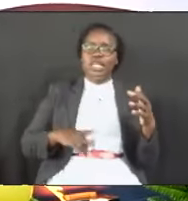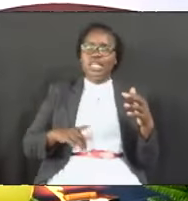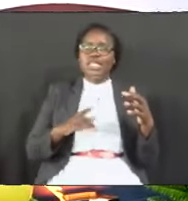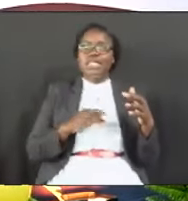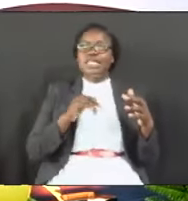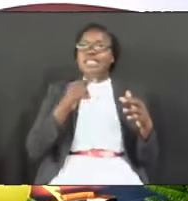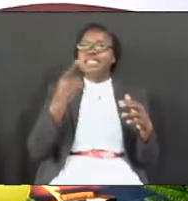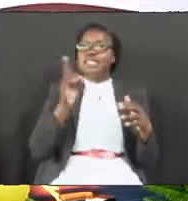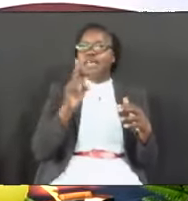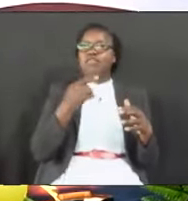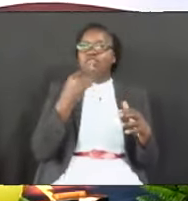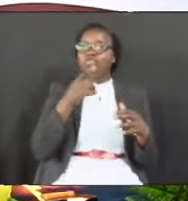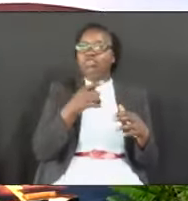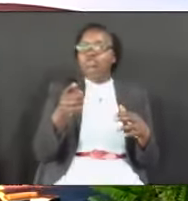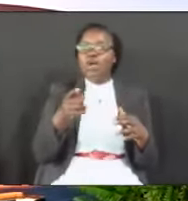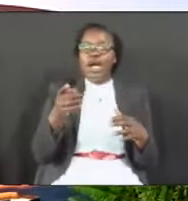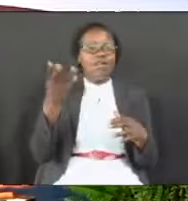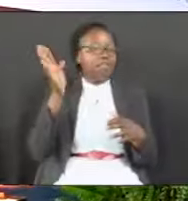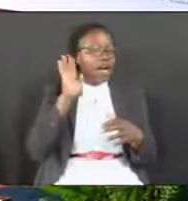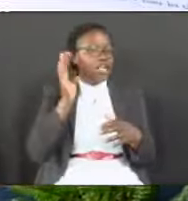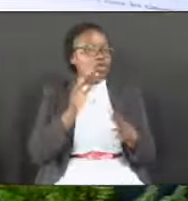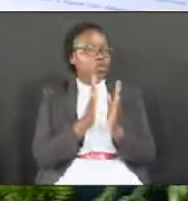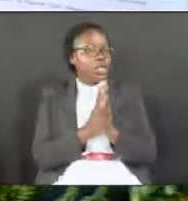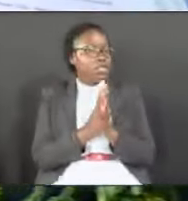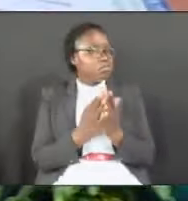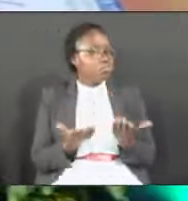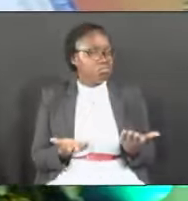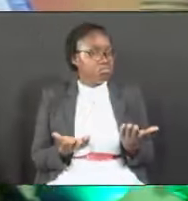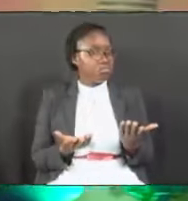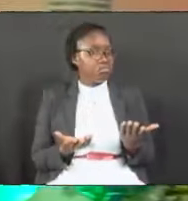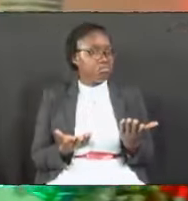tell Hagar, I have heard your prayer.